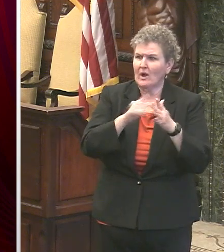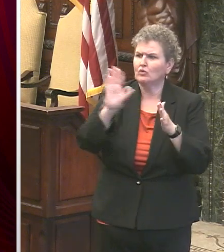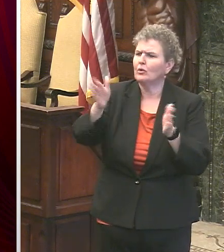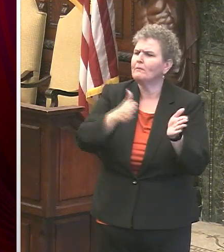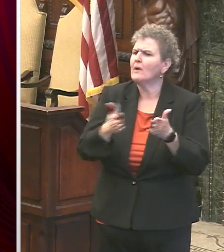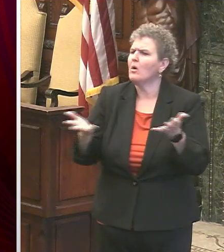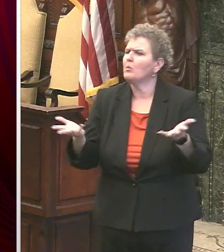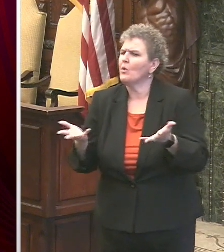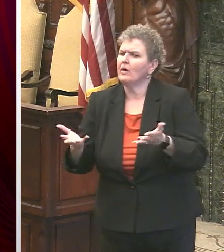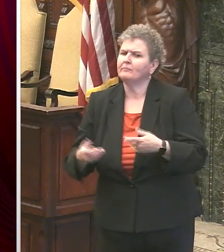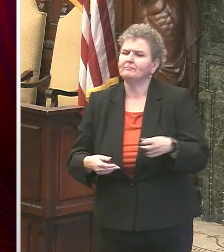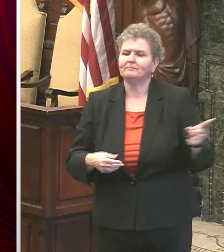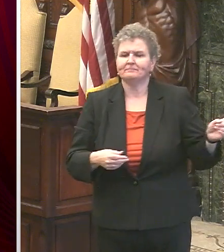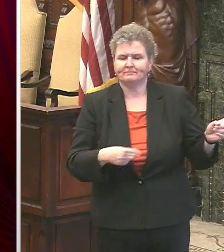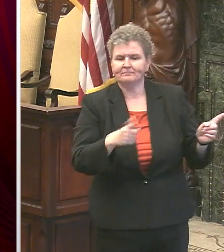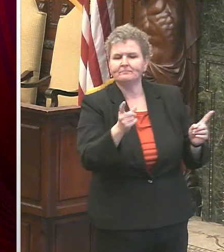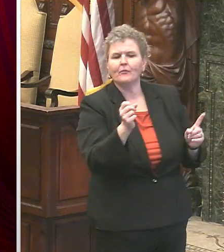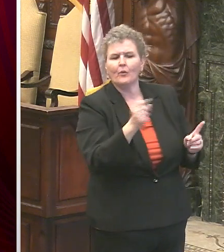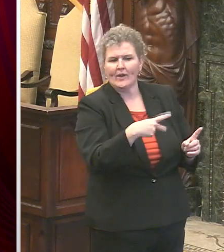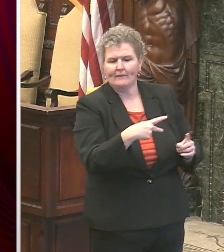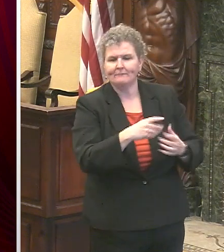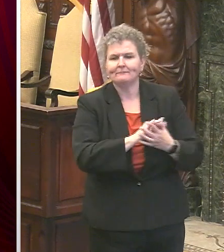it.